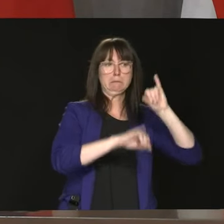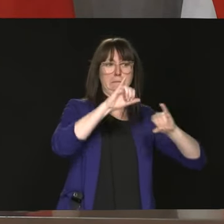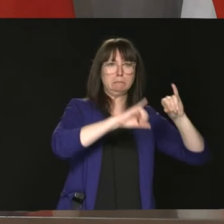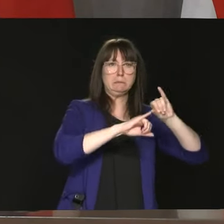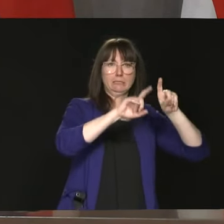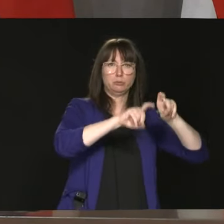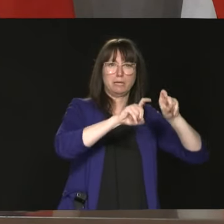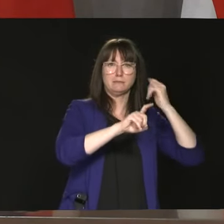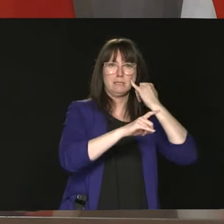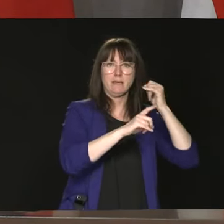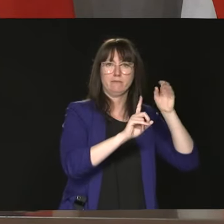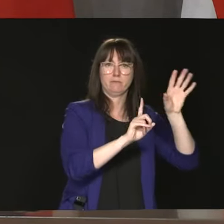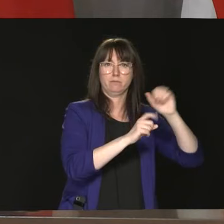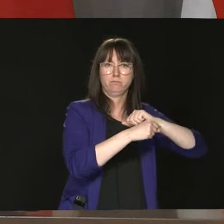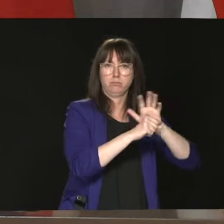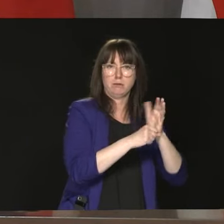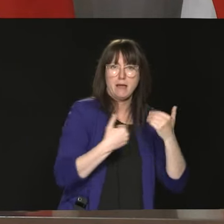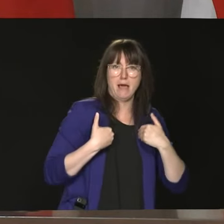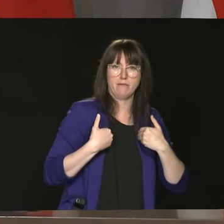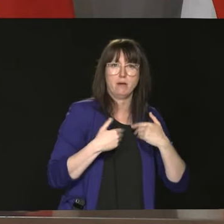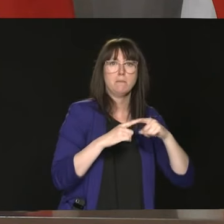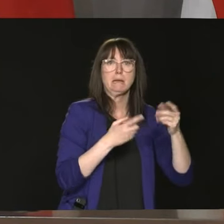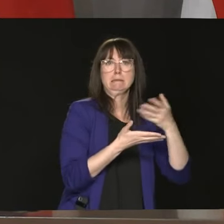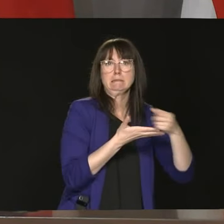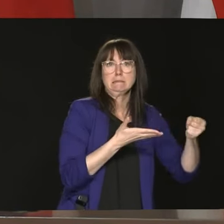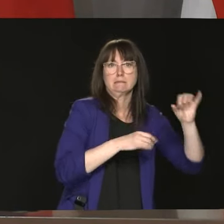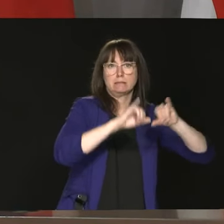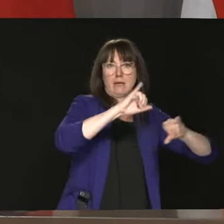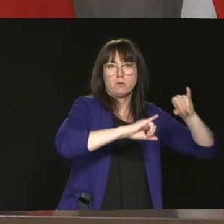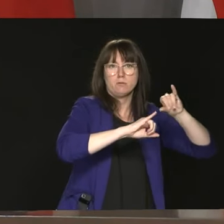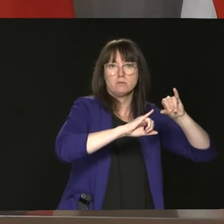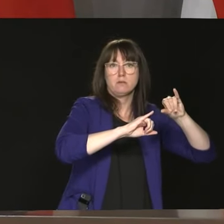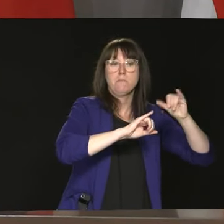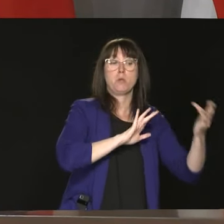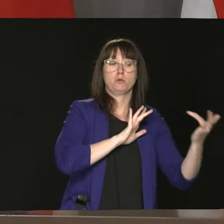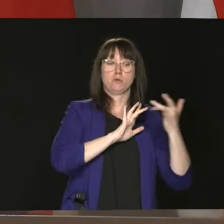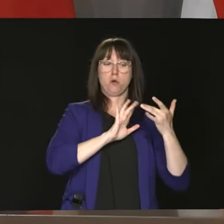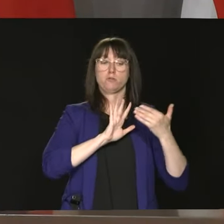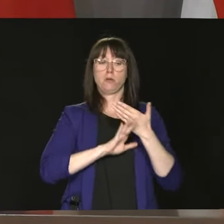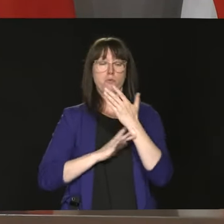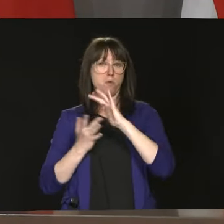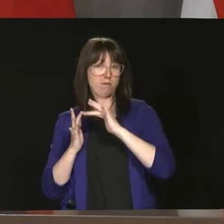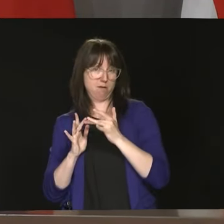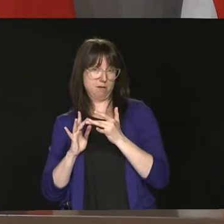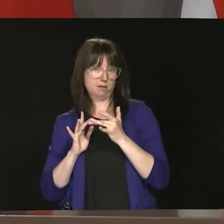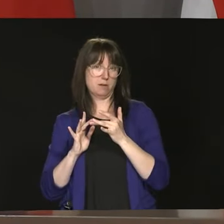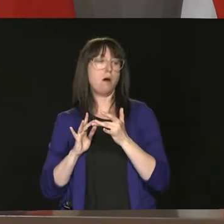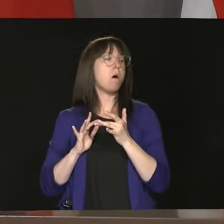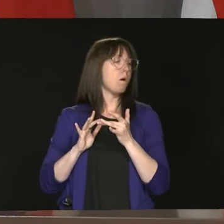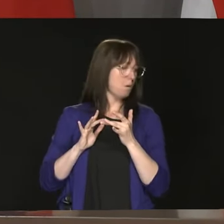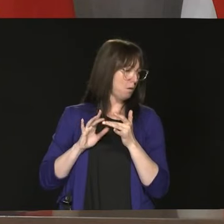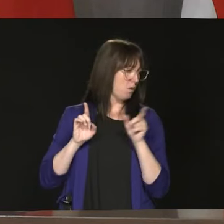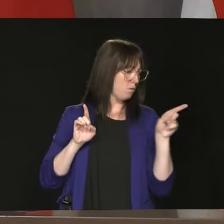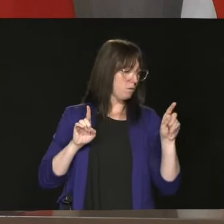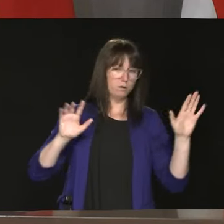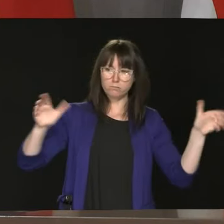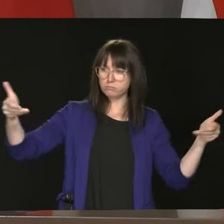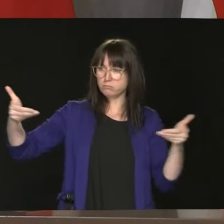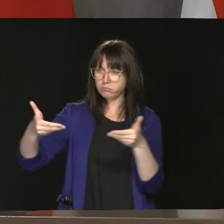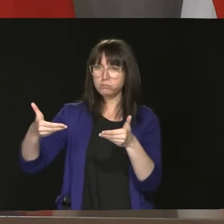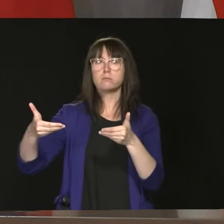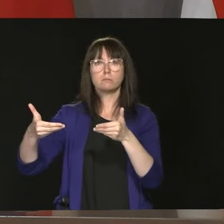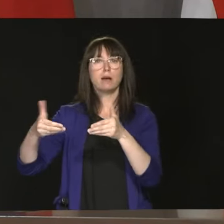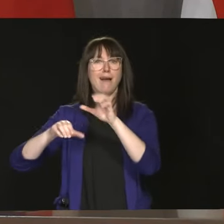out to us through that portal that I mentioned earlier, we connected Luminultra to chemical supplies in Canada so they could keep on